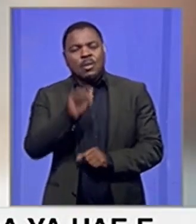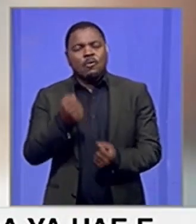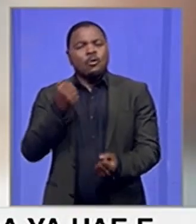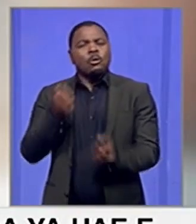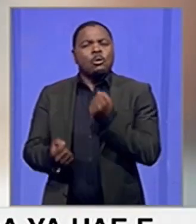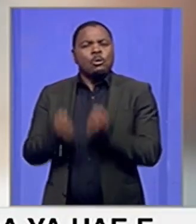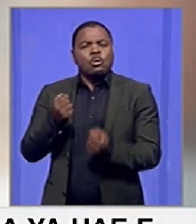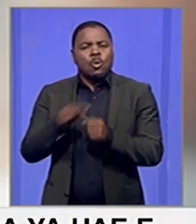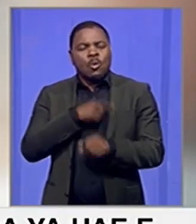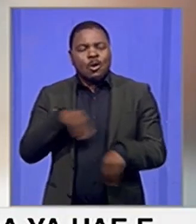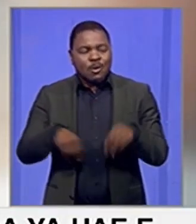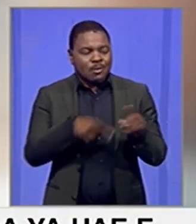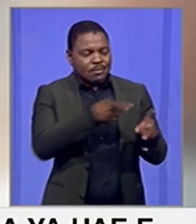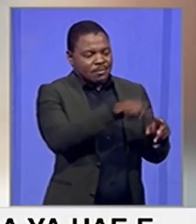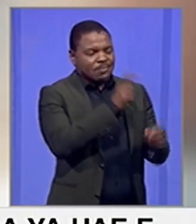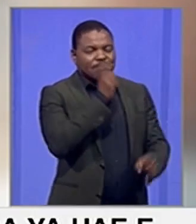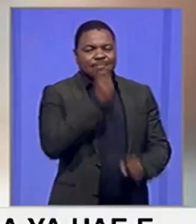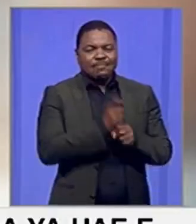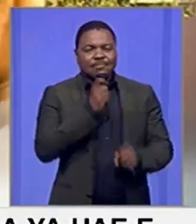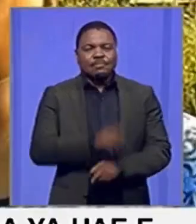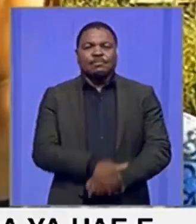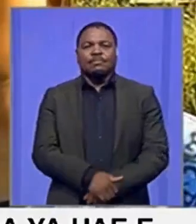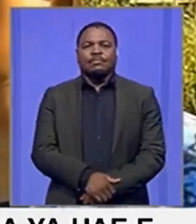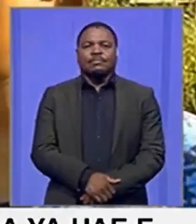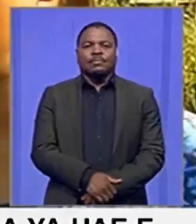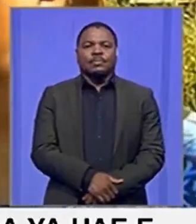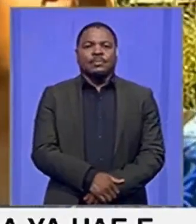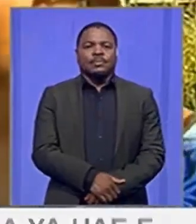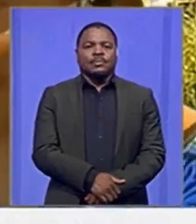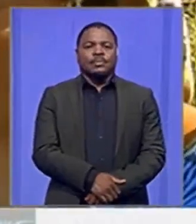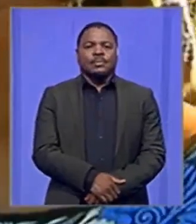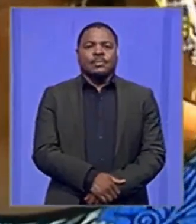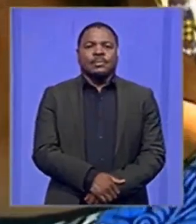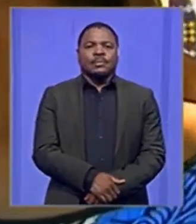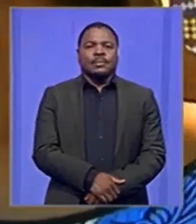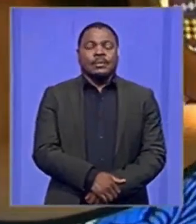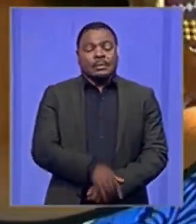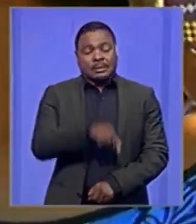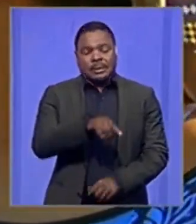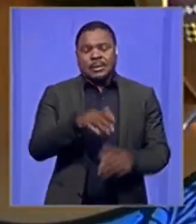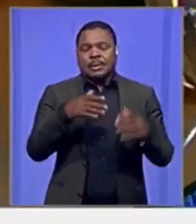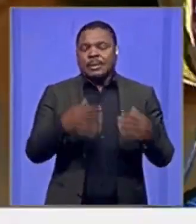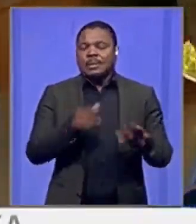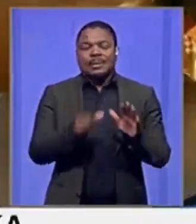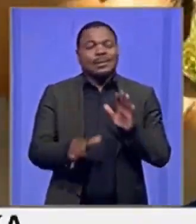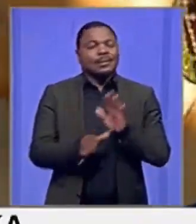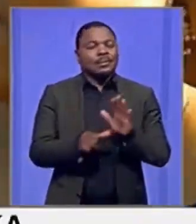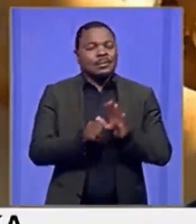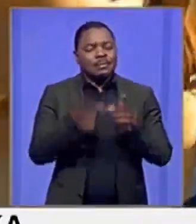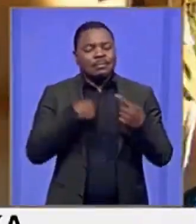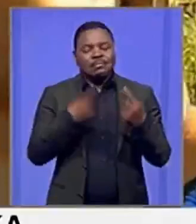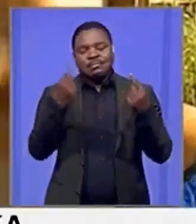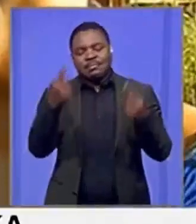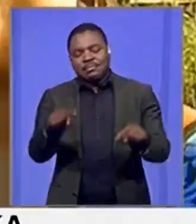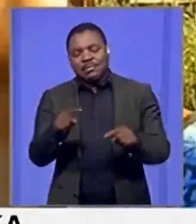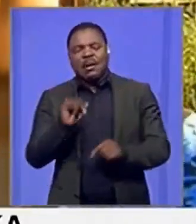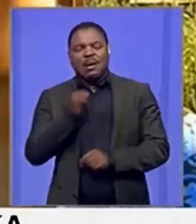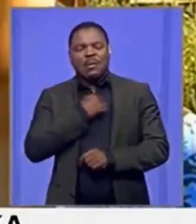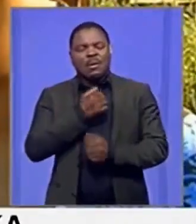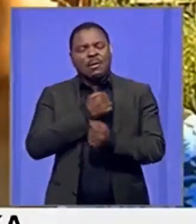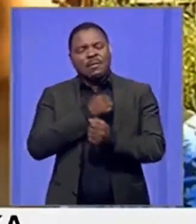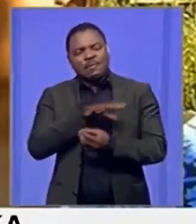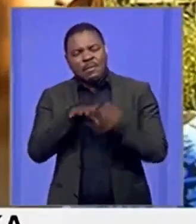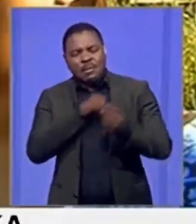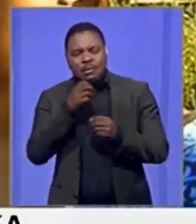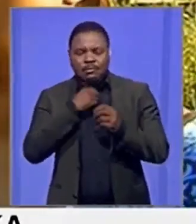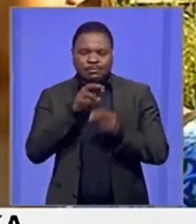sekgitswa melato ya bomenetša. It's very much significant for us to come and remember our loved ones, to come